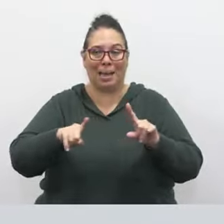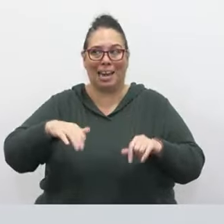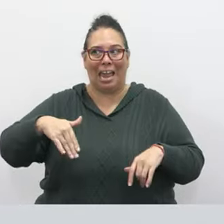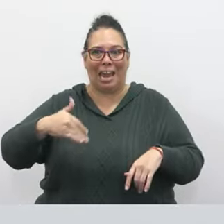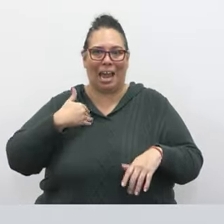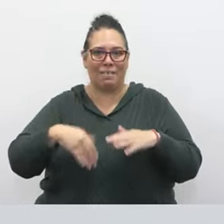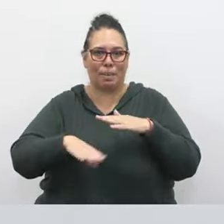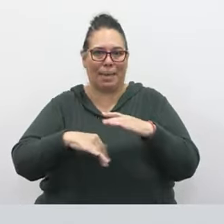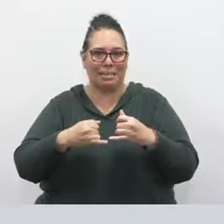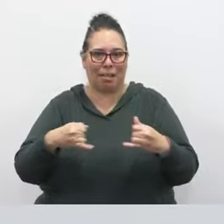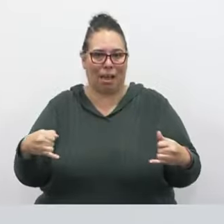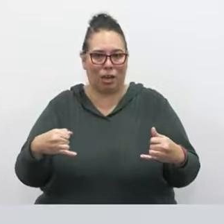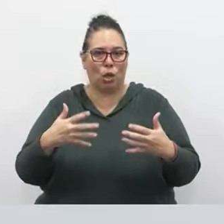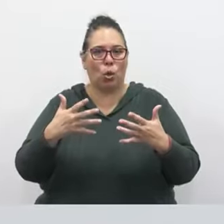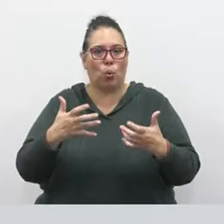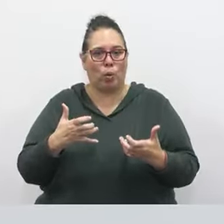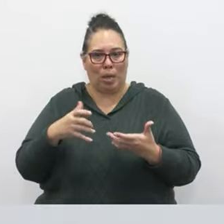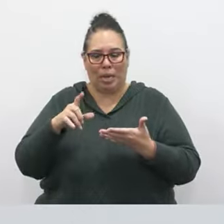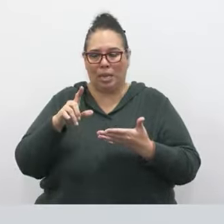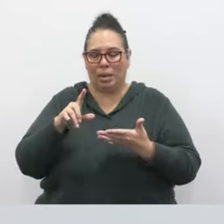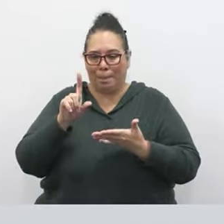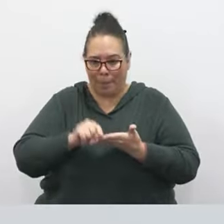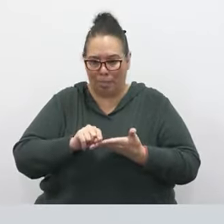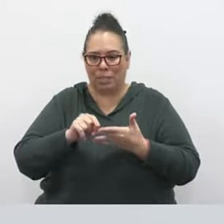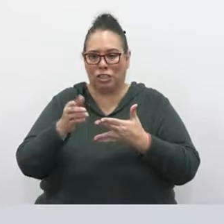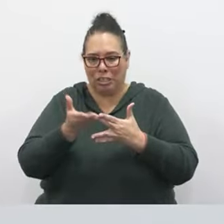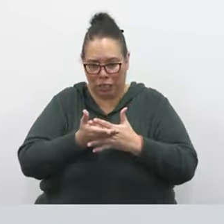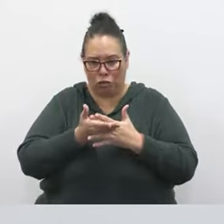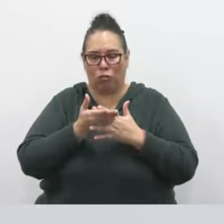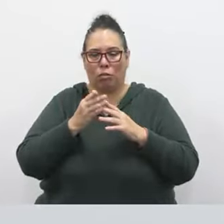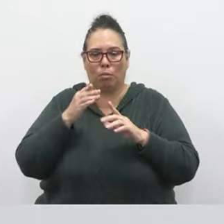to have this be a published interim goal that is,